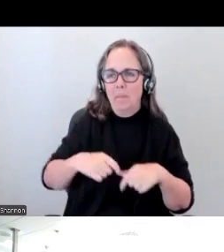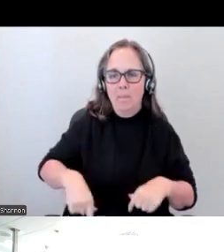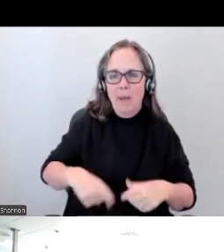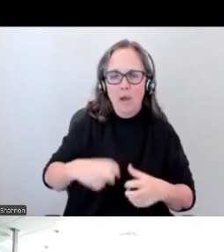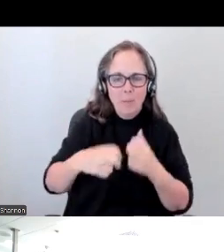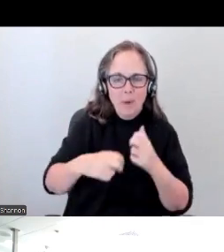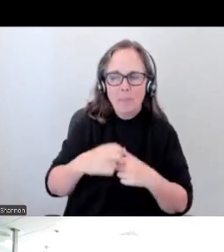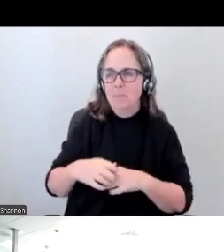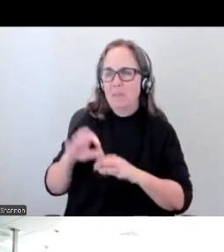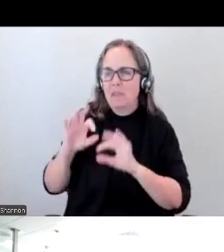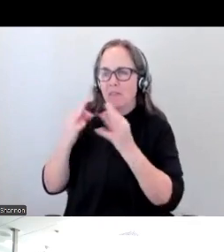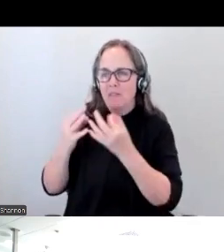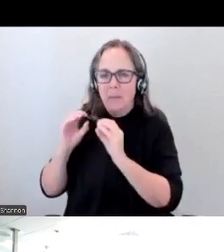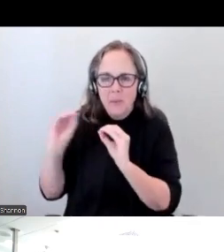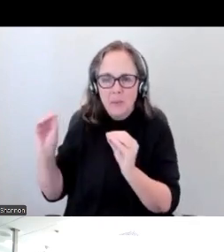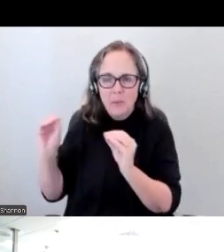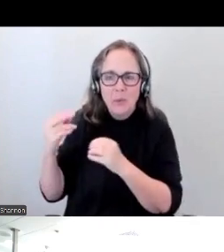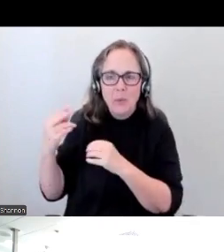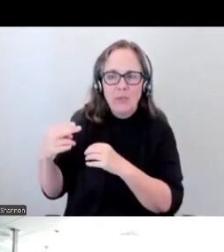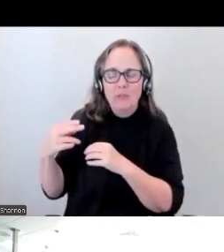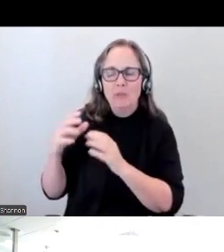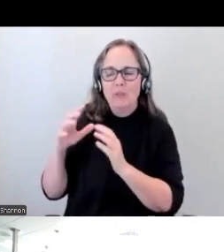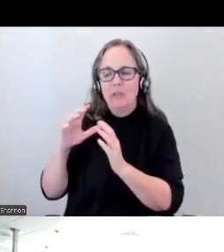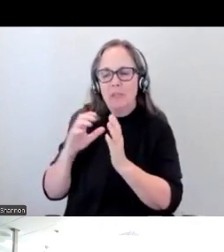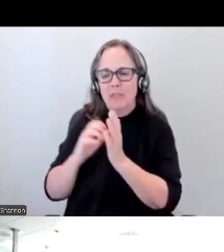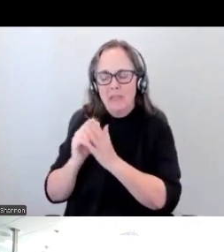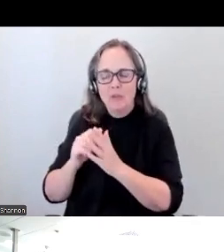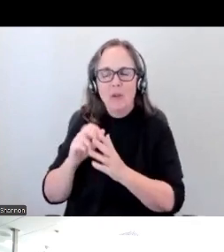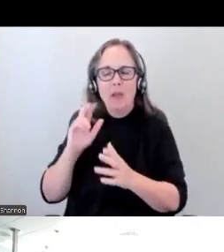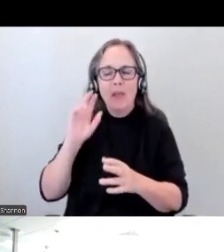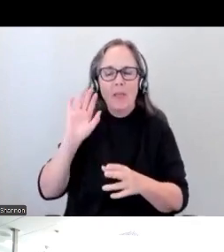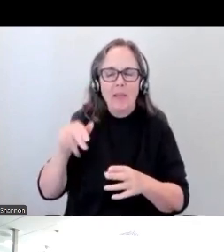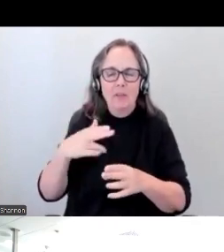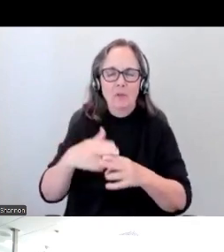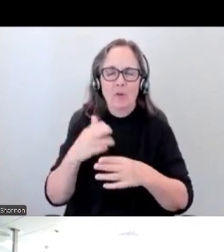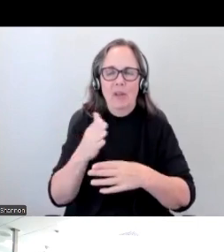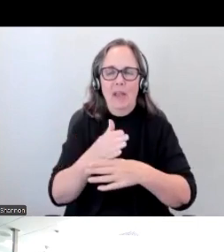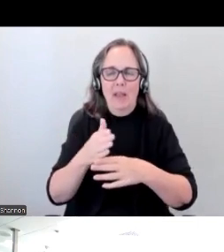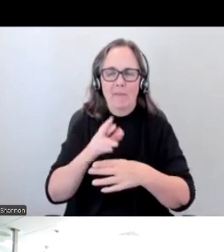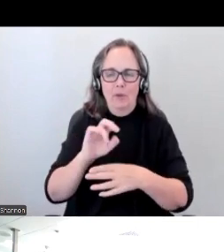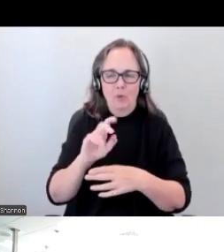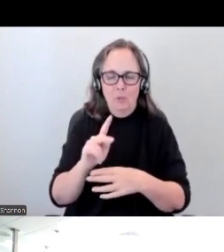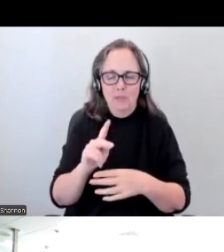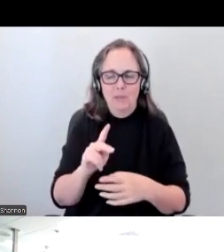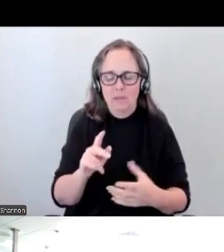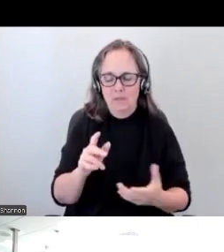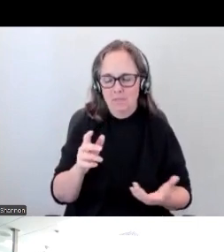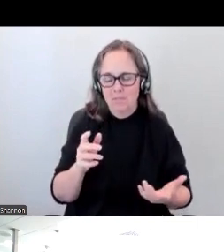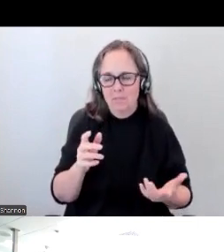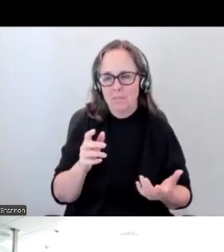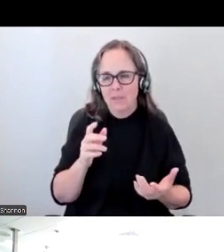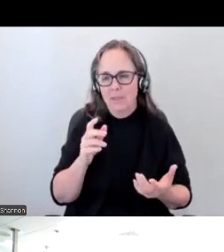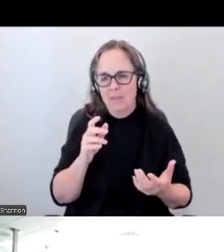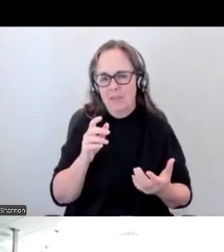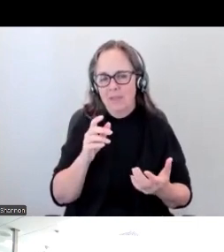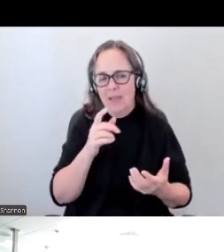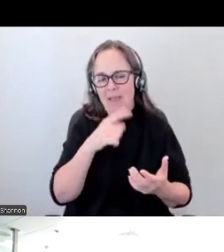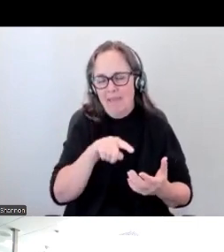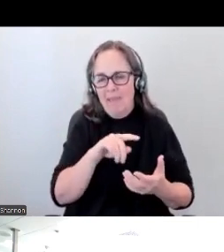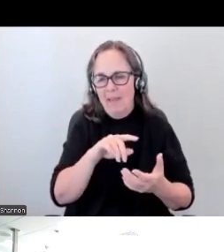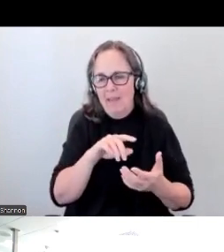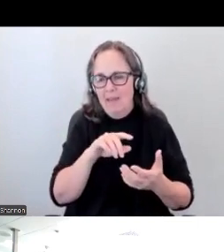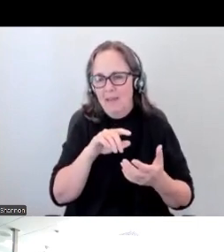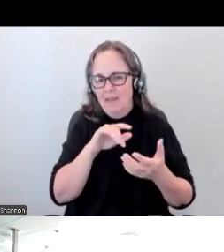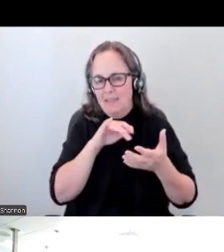of polyps or cancer, you would fall into an average risk category. And that's what the studies were done